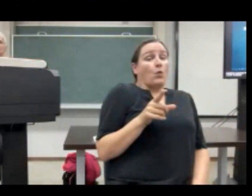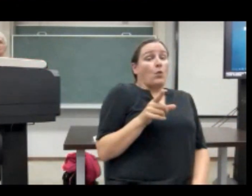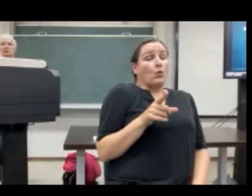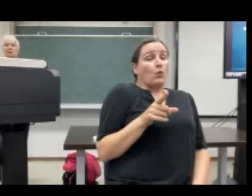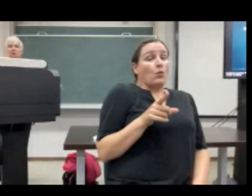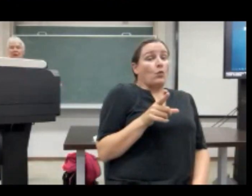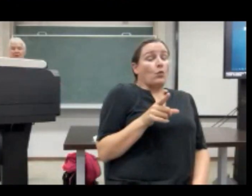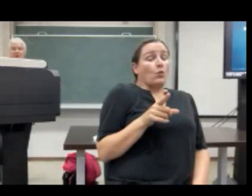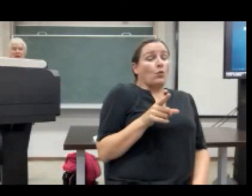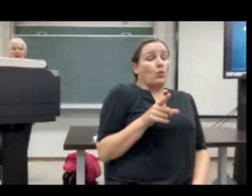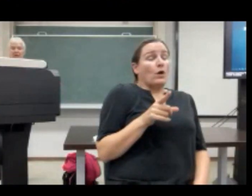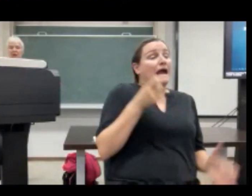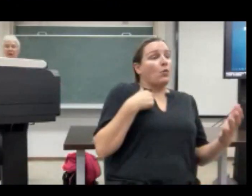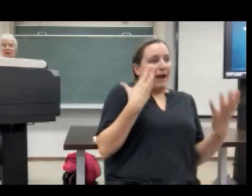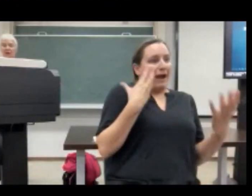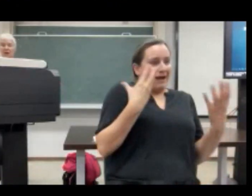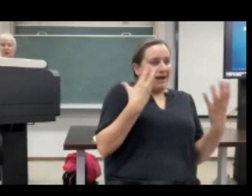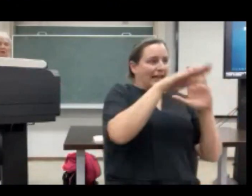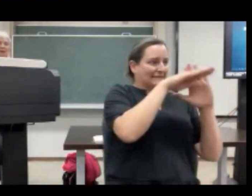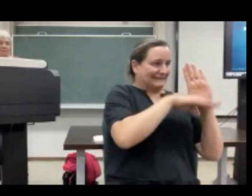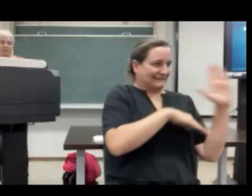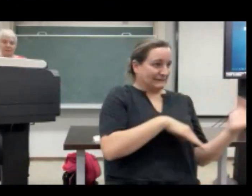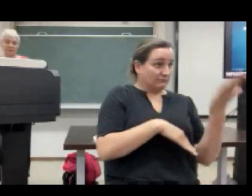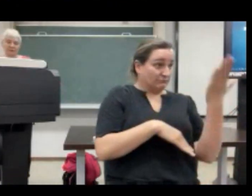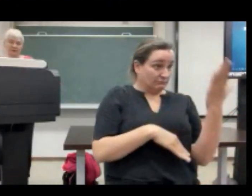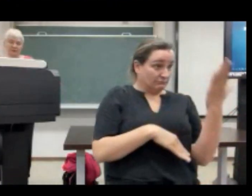is used to actually